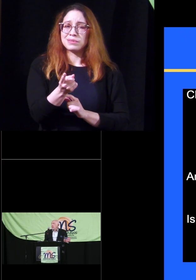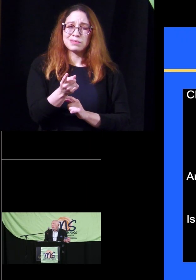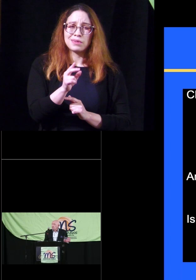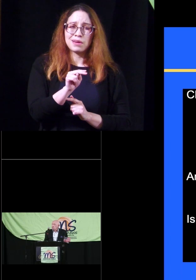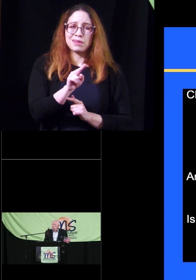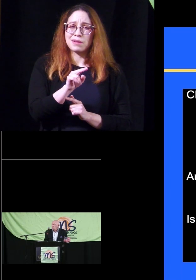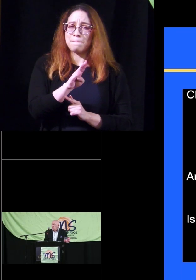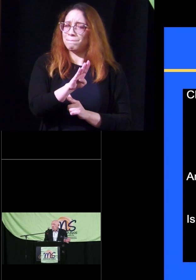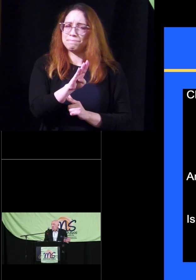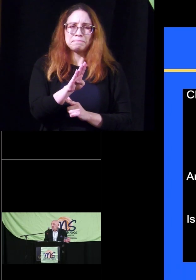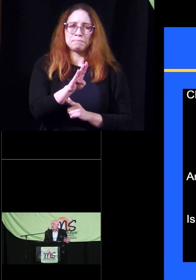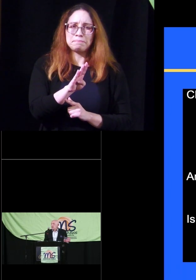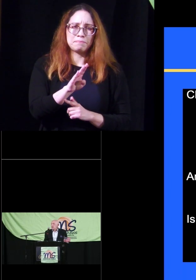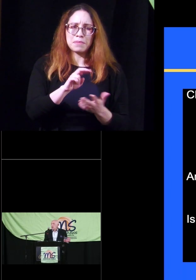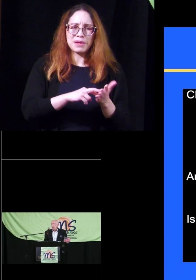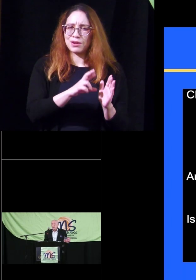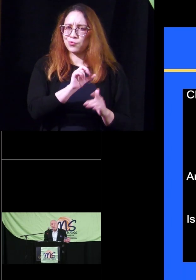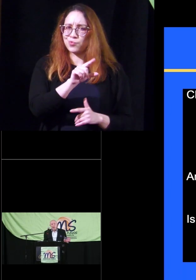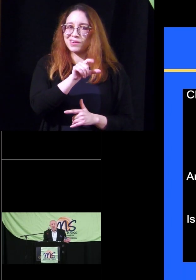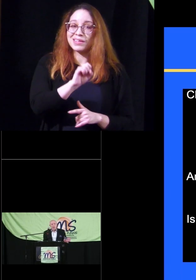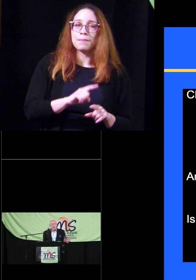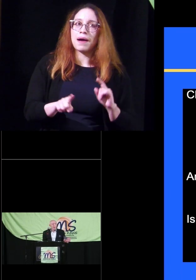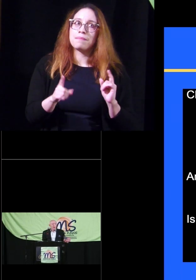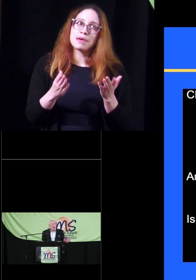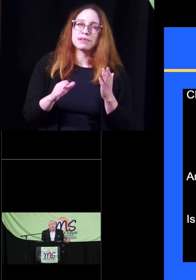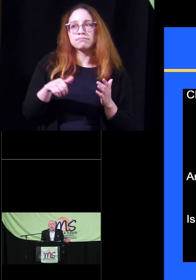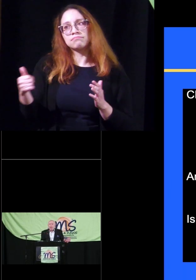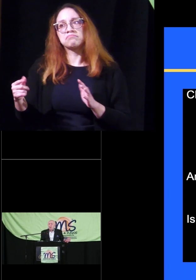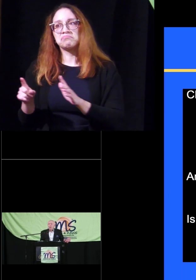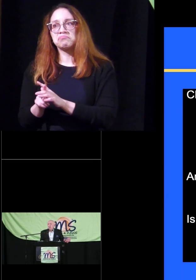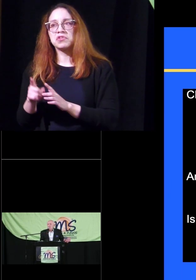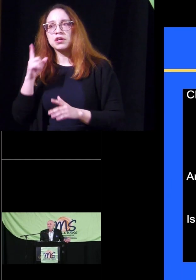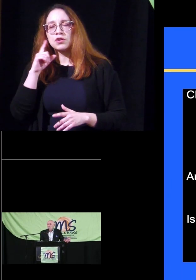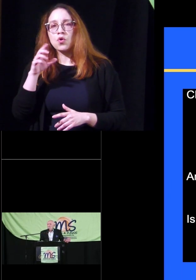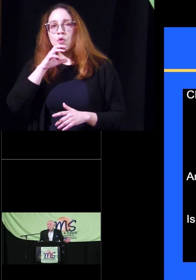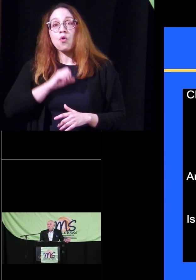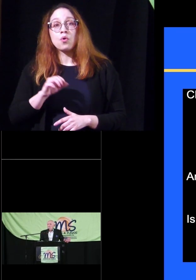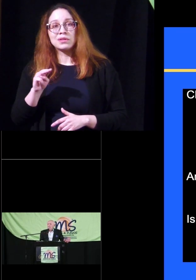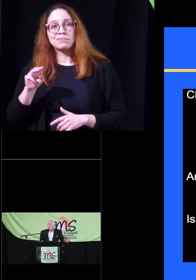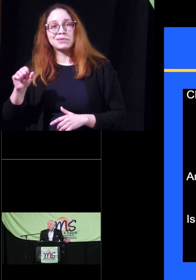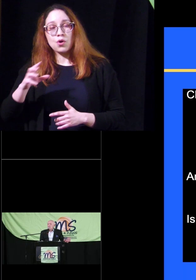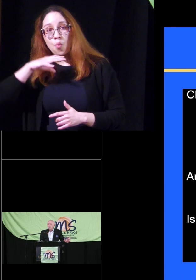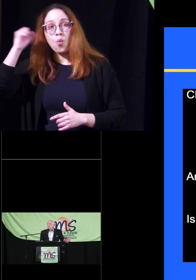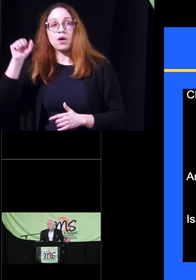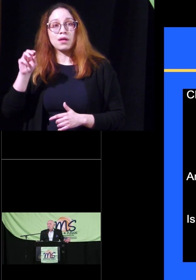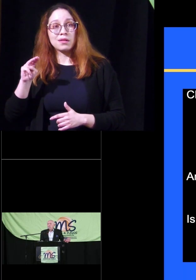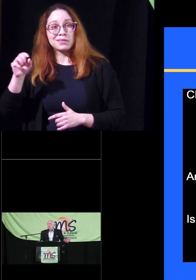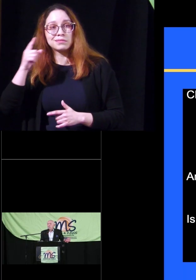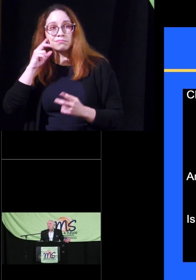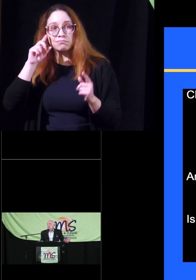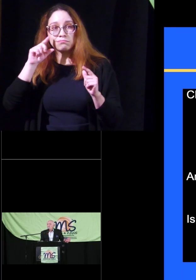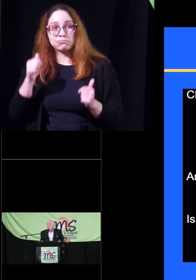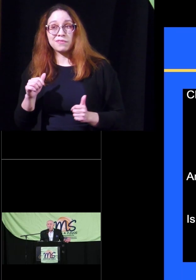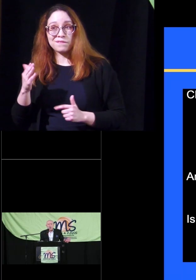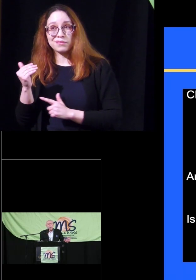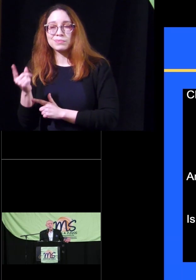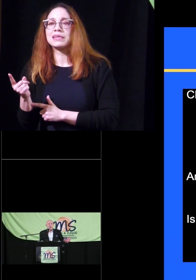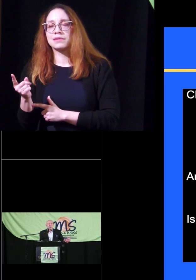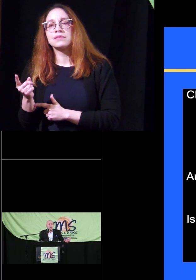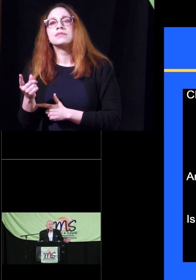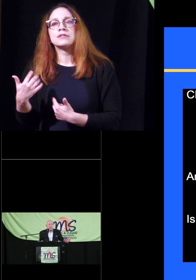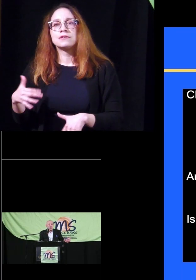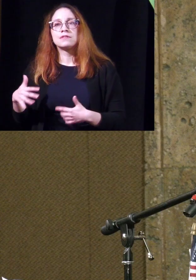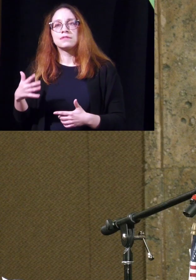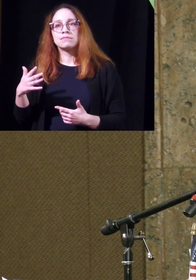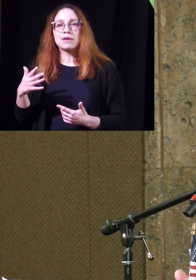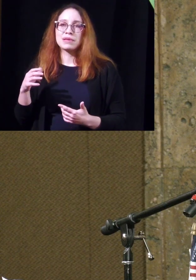is not a relapse. It gives us a clue to something else. For example, in our older MS patients, if they have a loss of vision for 15 minutes, we would be worried about